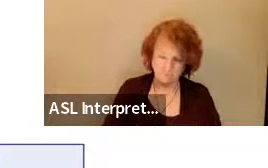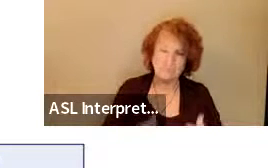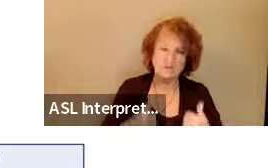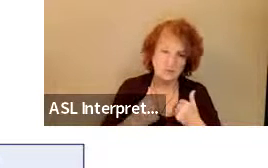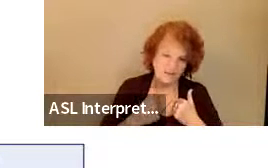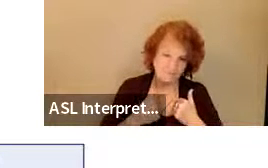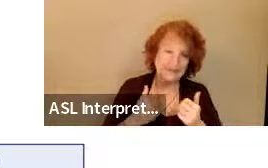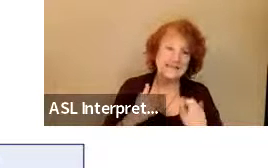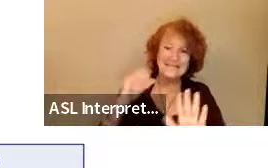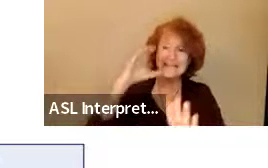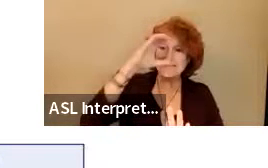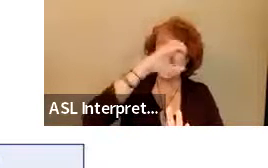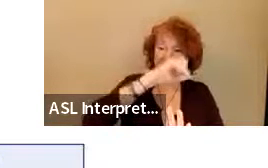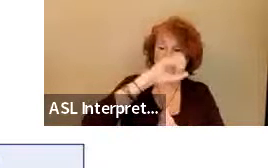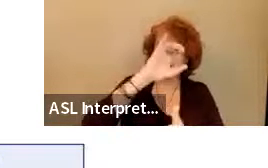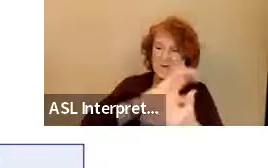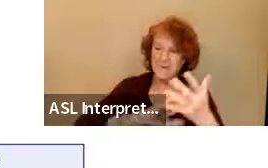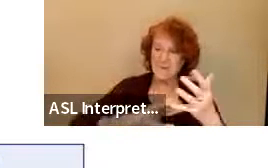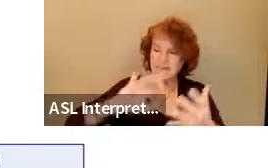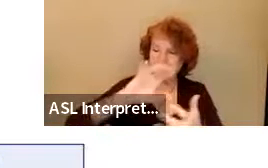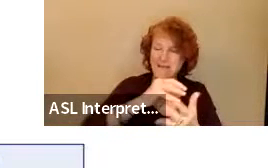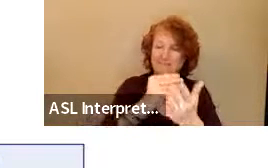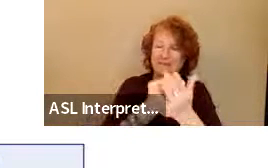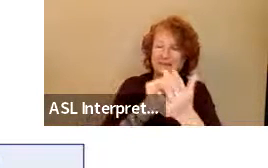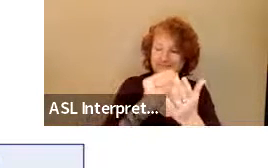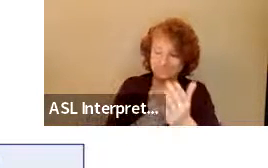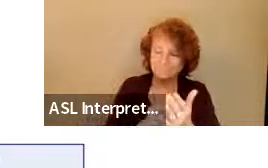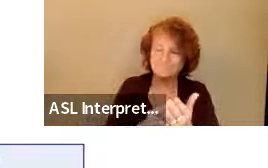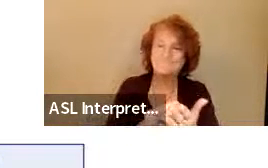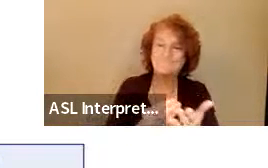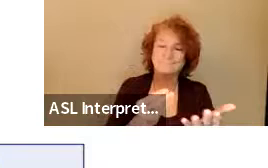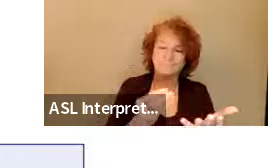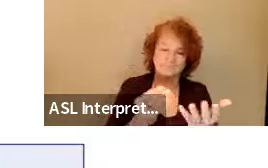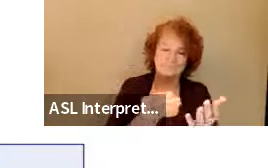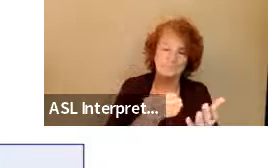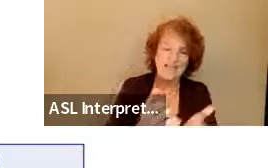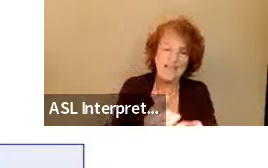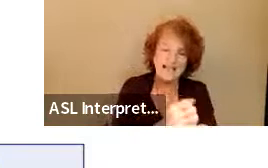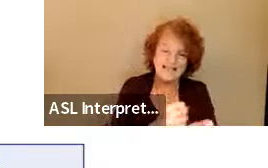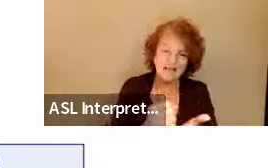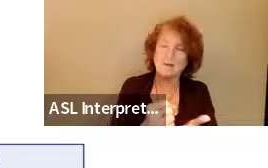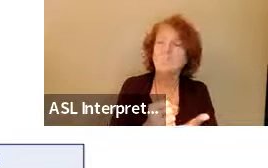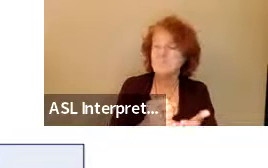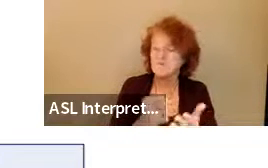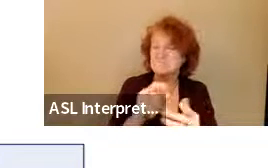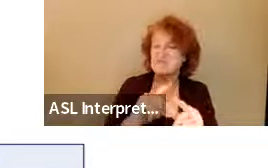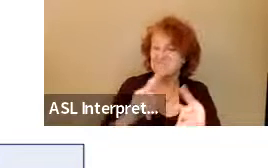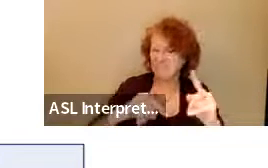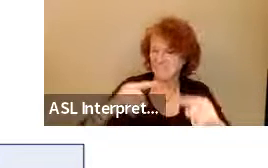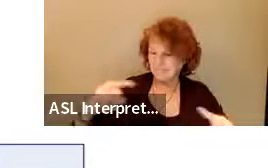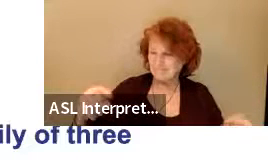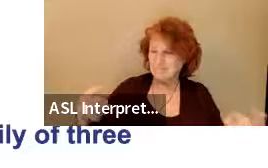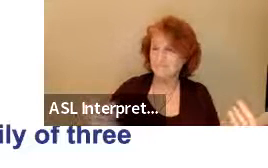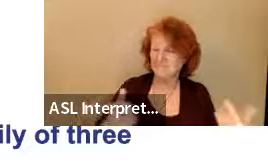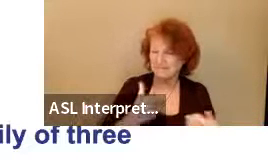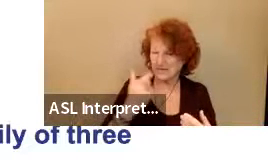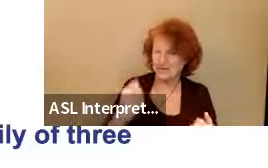affordable developments would have been a little bit bigger with tax benefits or subsidy in support. Next slide.